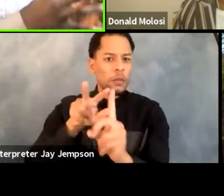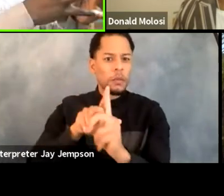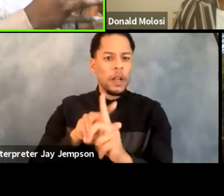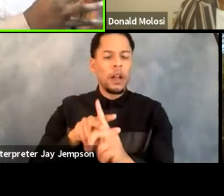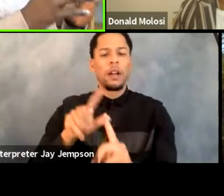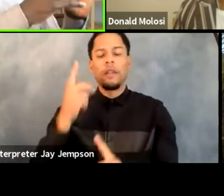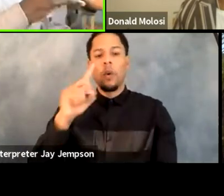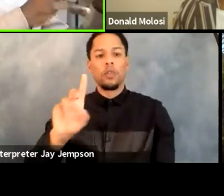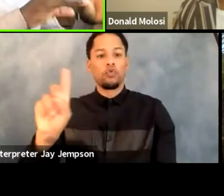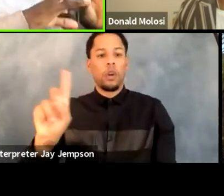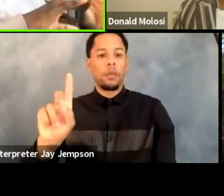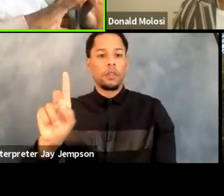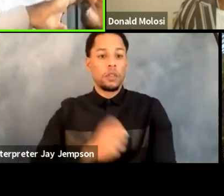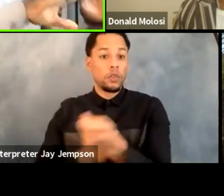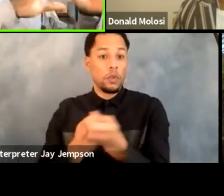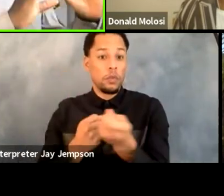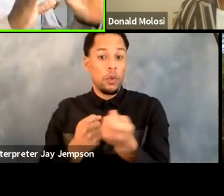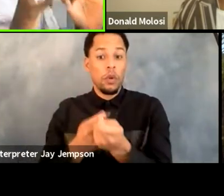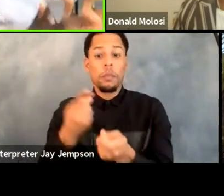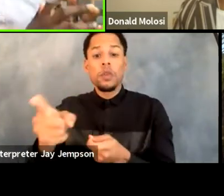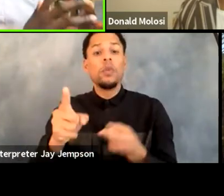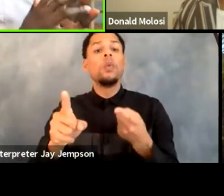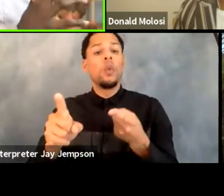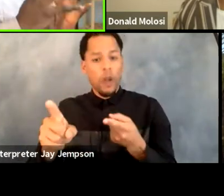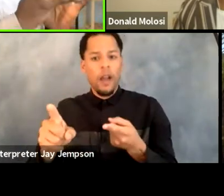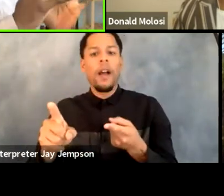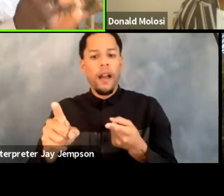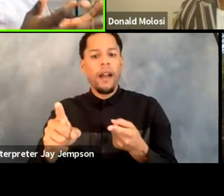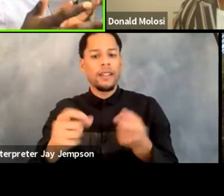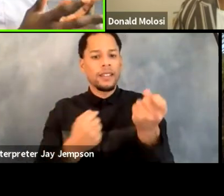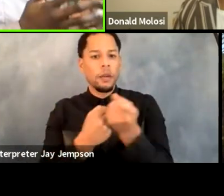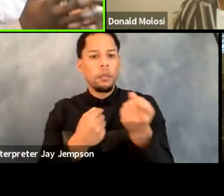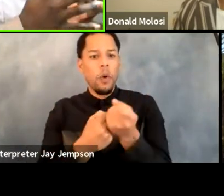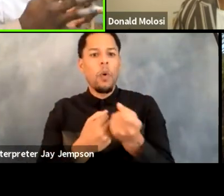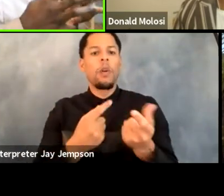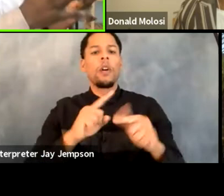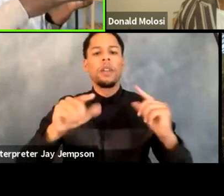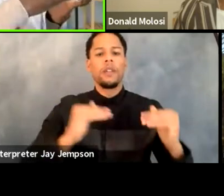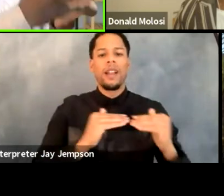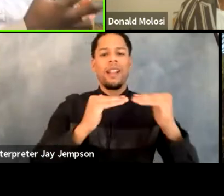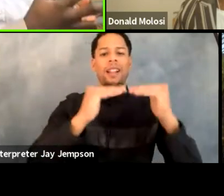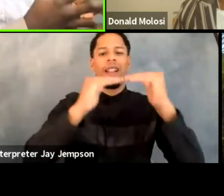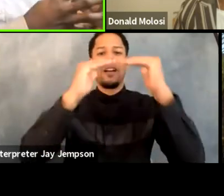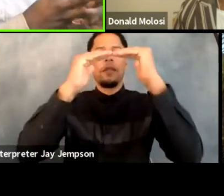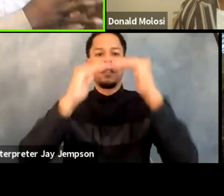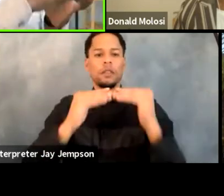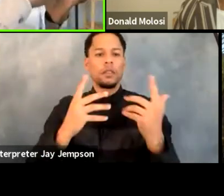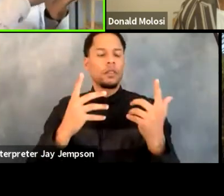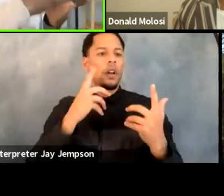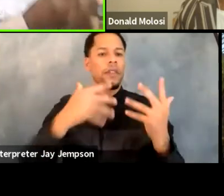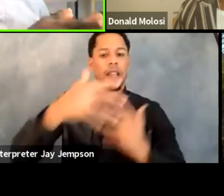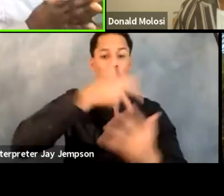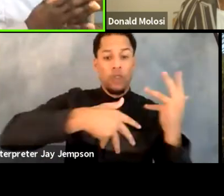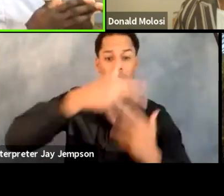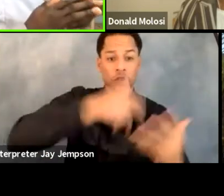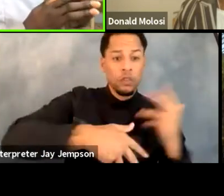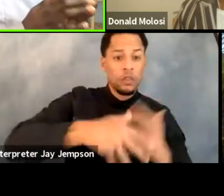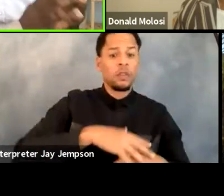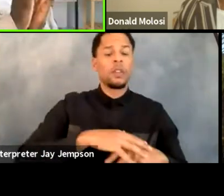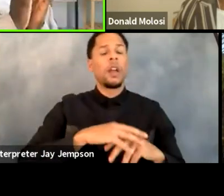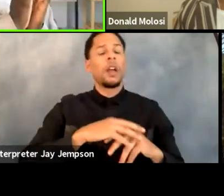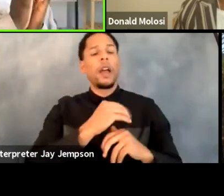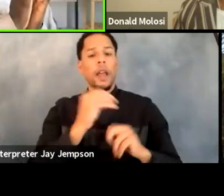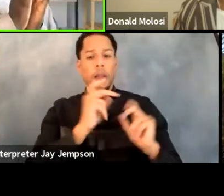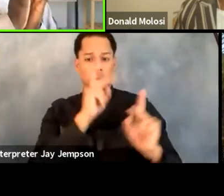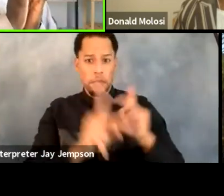support, you were able to garner support from multiple levels of interactions and people and all of